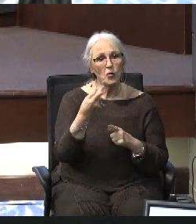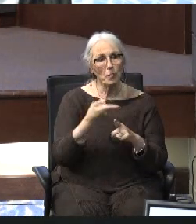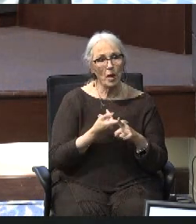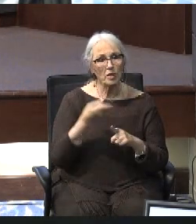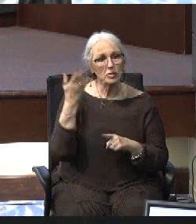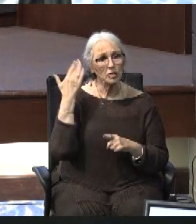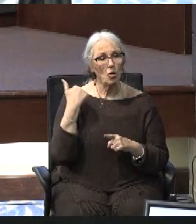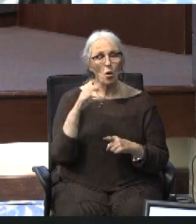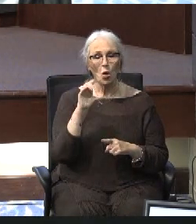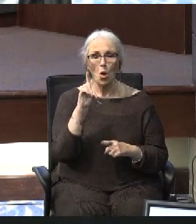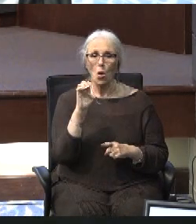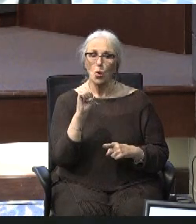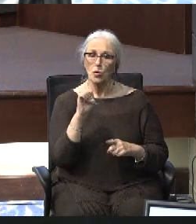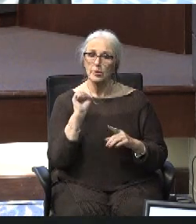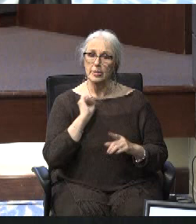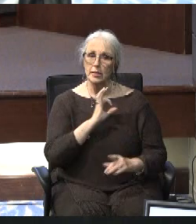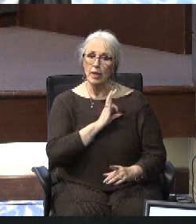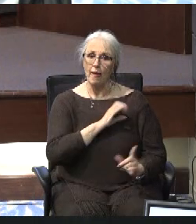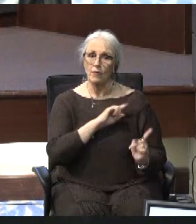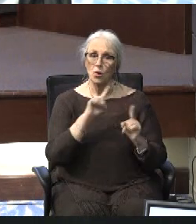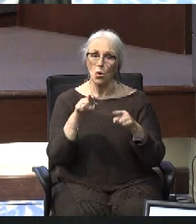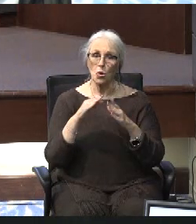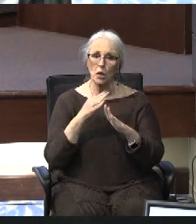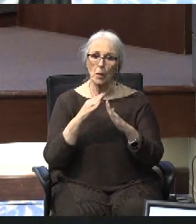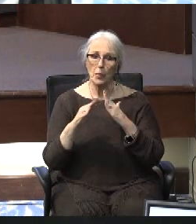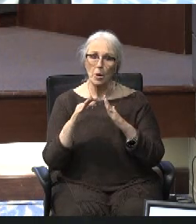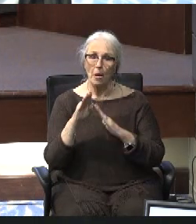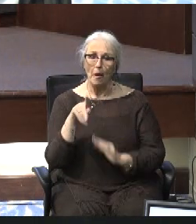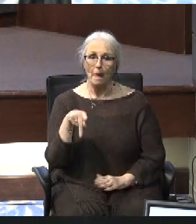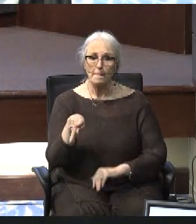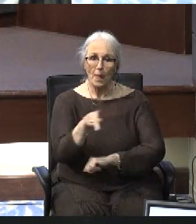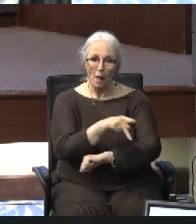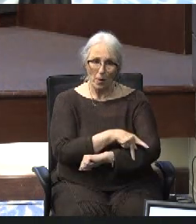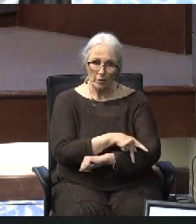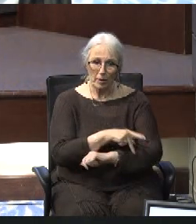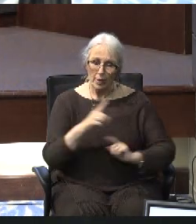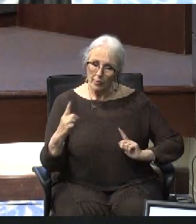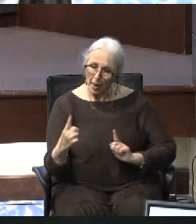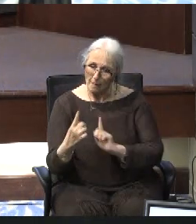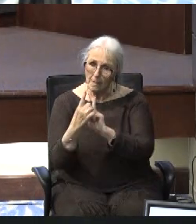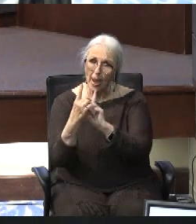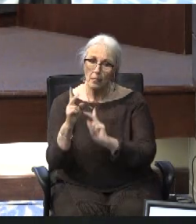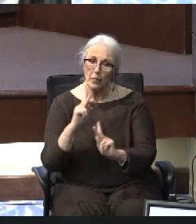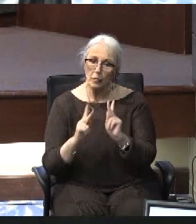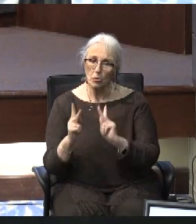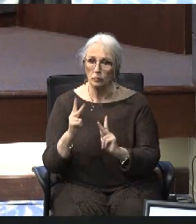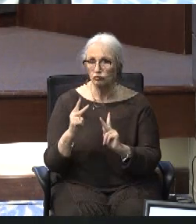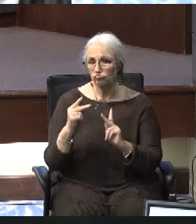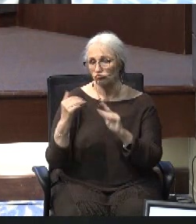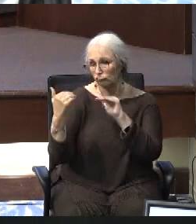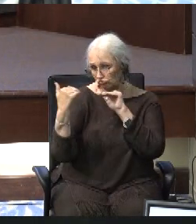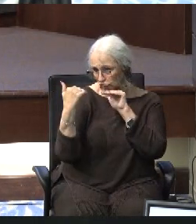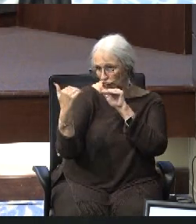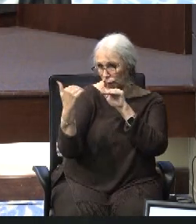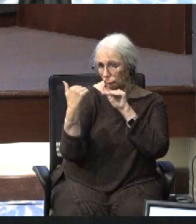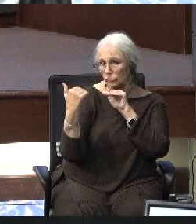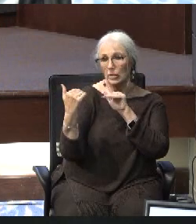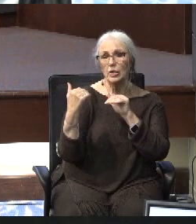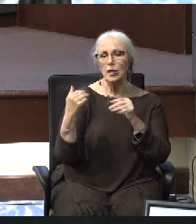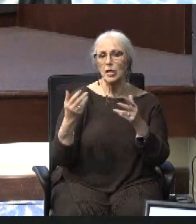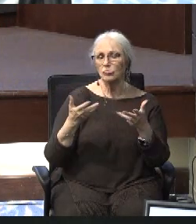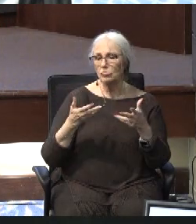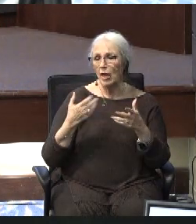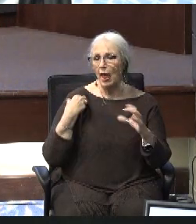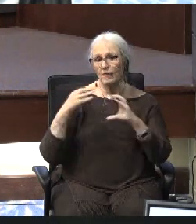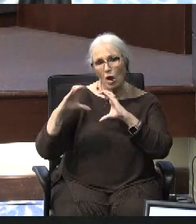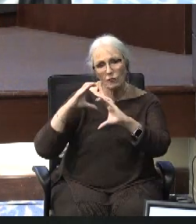code staff went to a community park and they met people where they were at and engaged them in conversation. So it wasn't in the